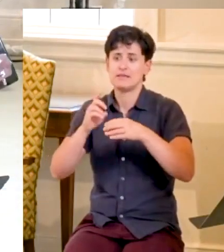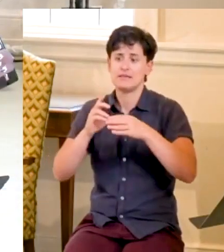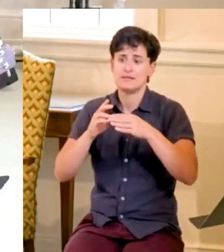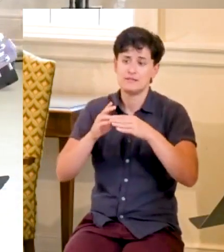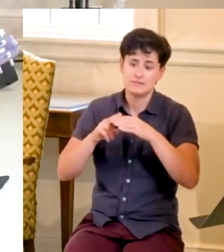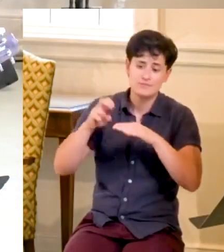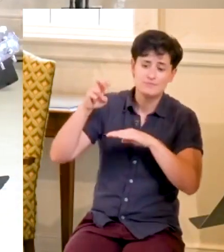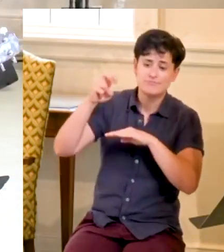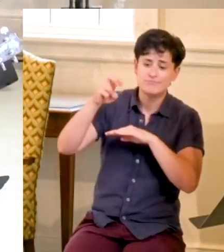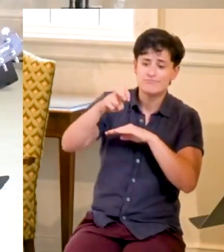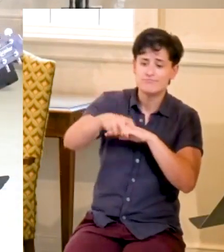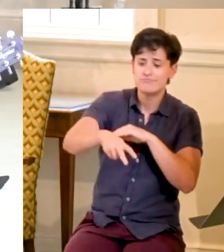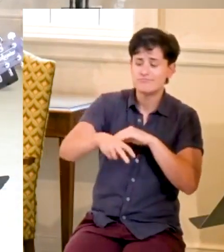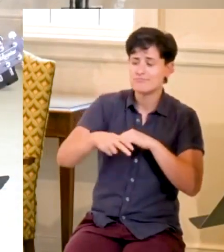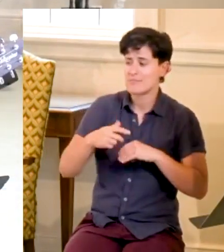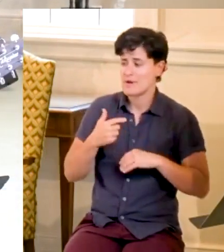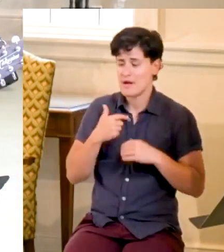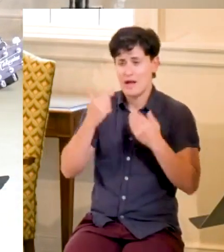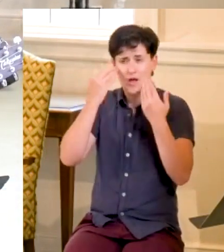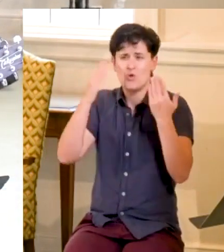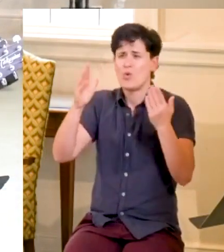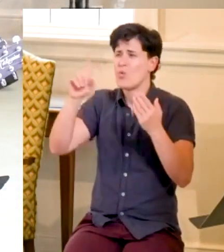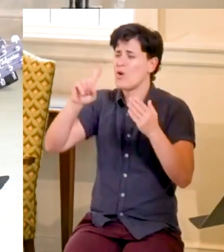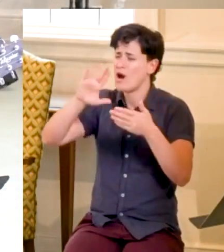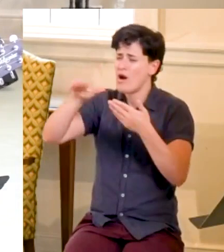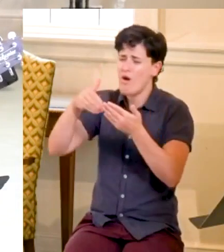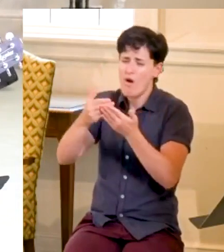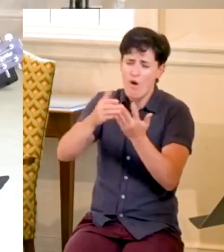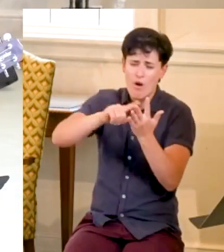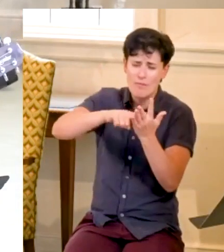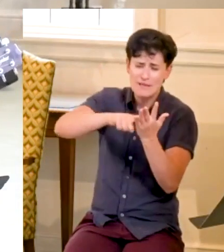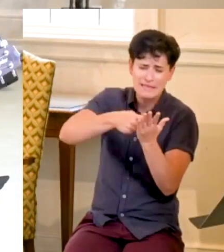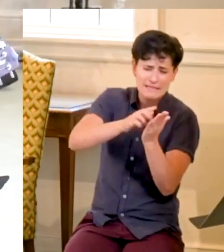And I don't know where it all